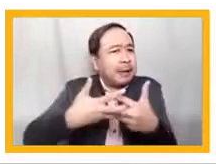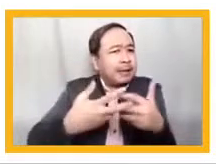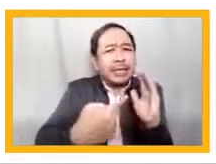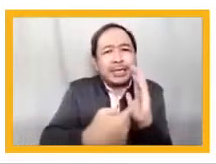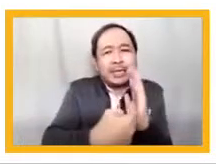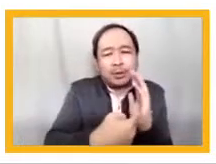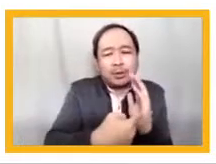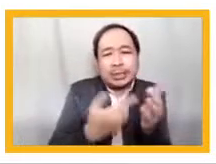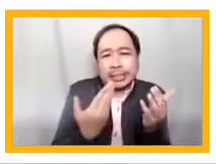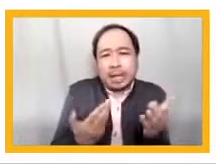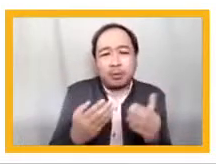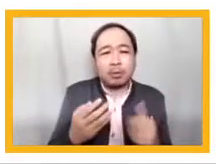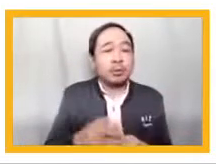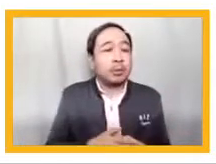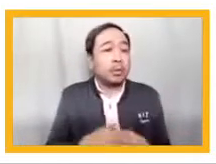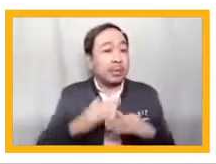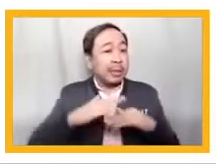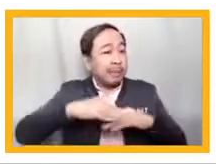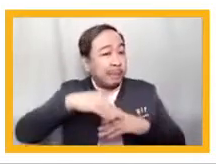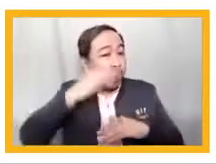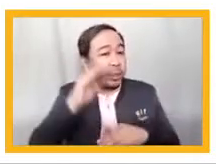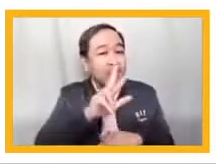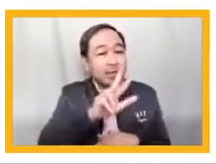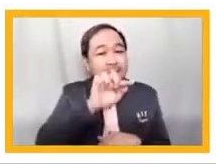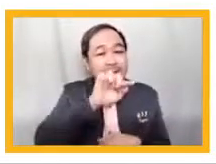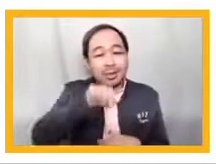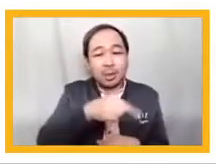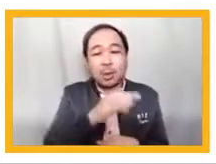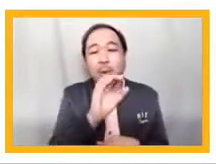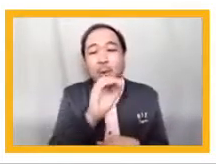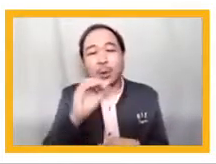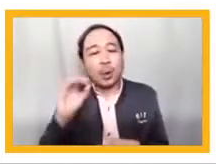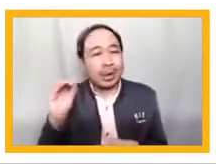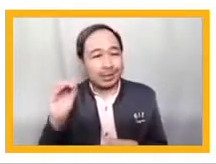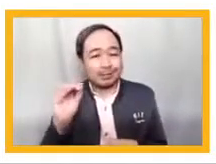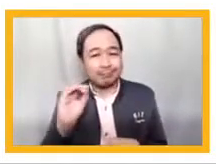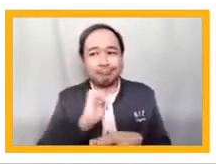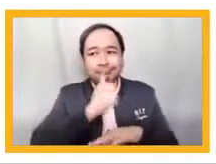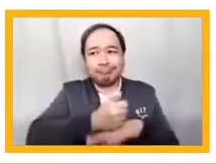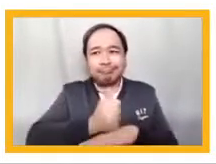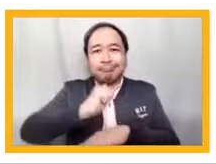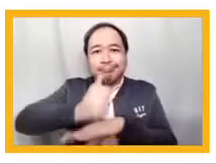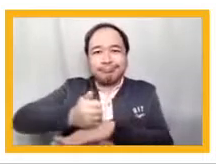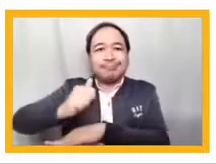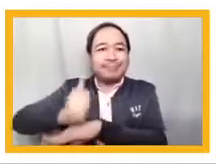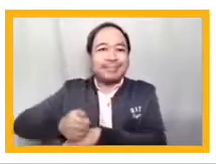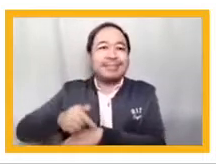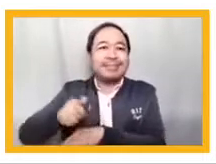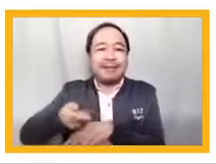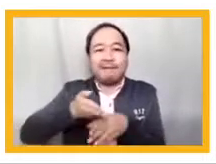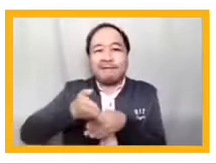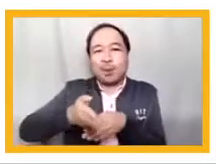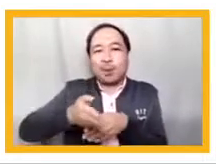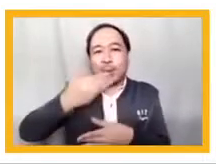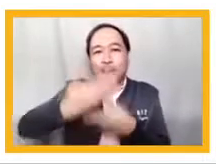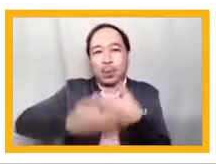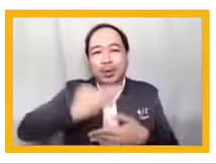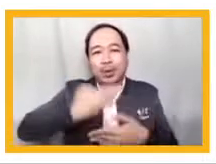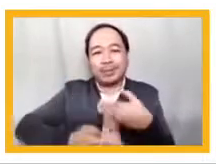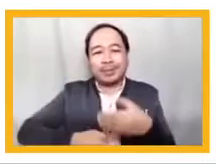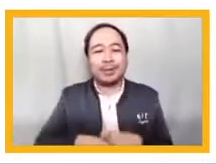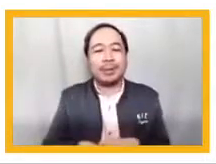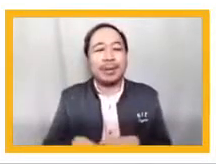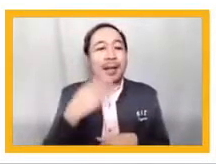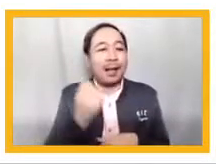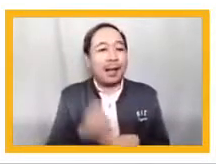than 3,000 startups in these fields. And we have 10 startups worth more